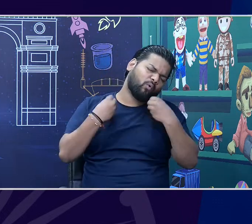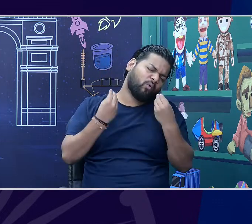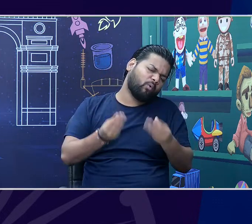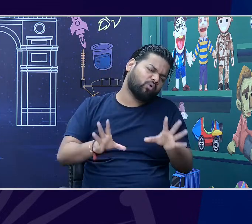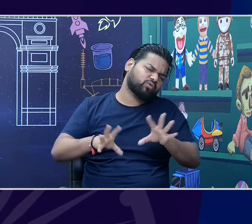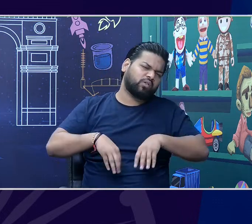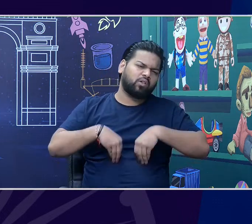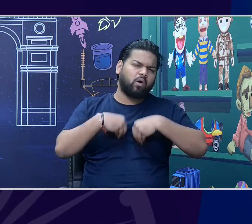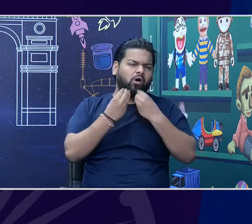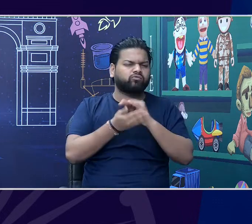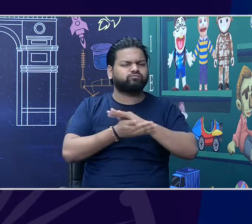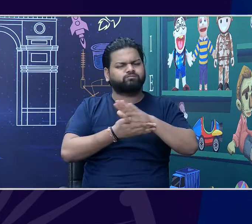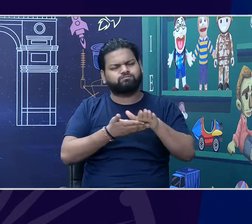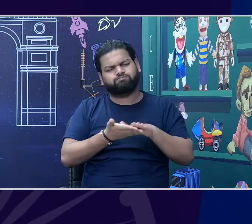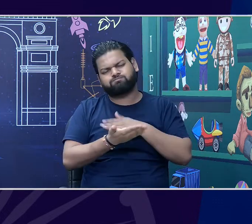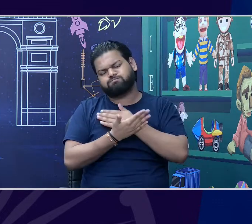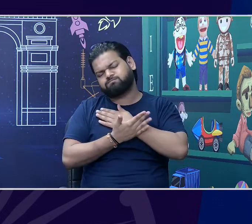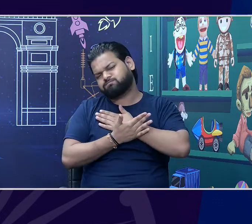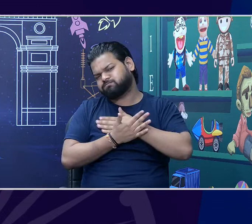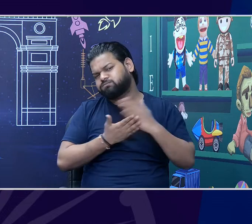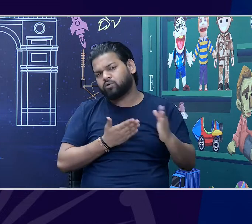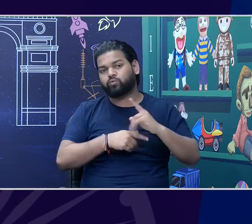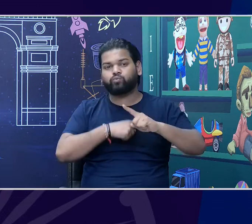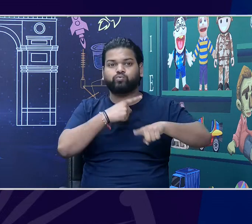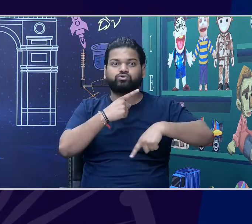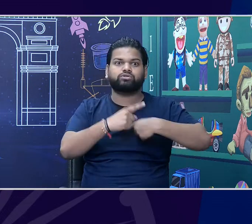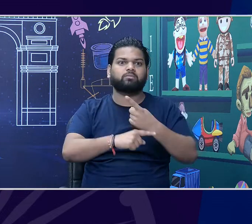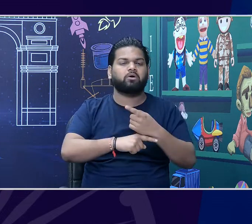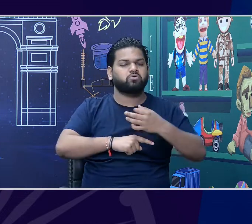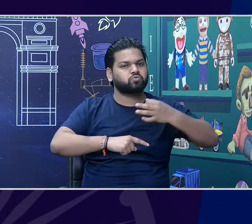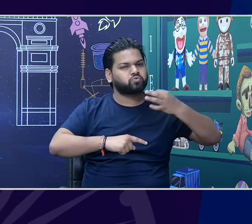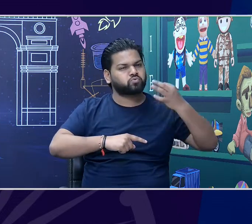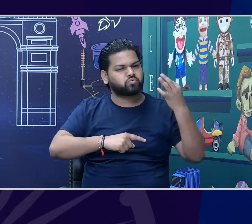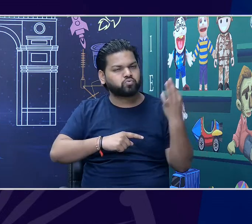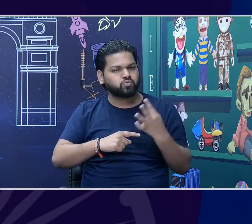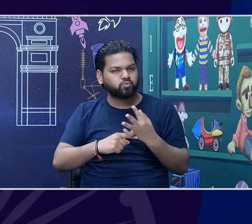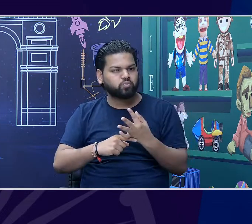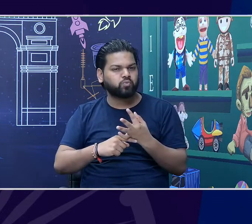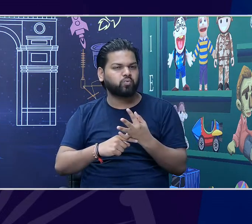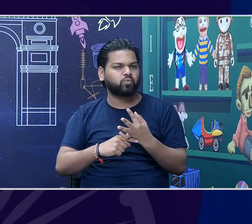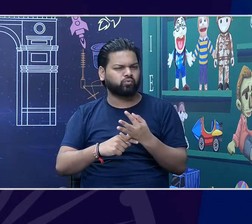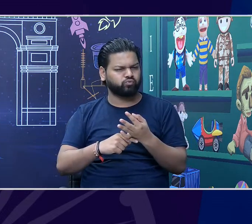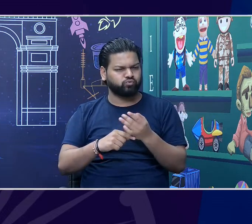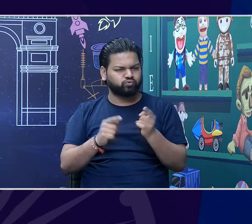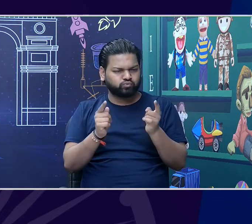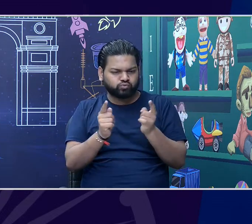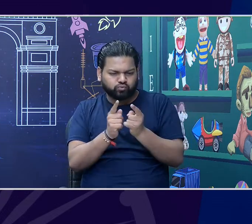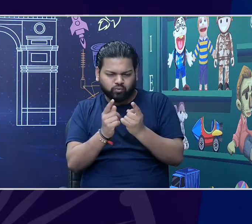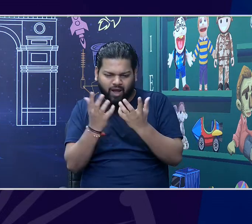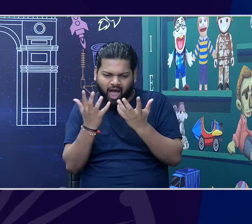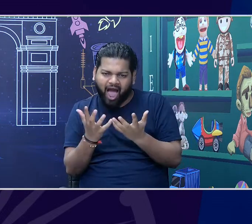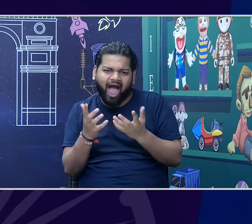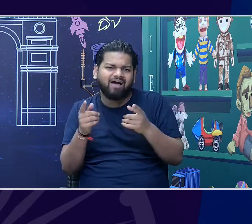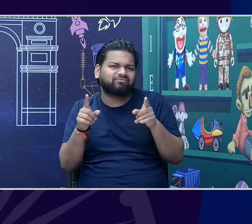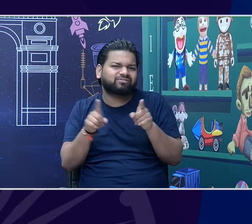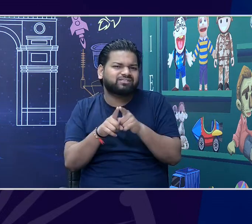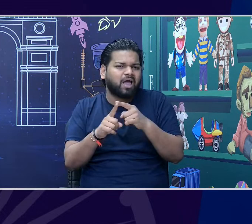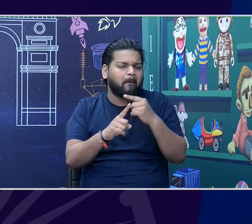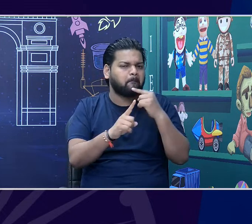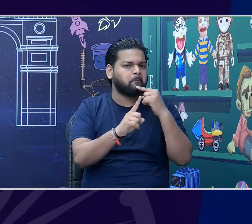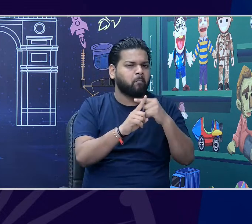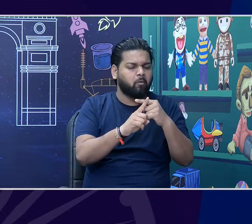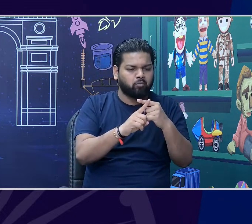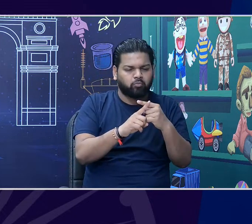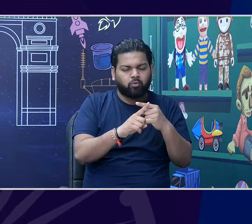lost everything now, everything is over, you can now start taking whatever you have like bonus and gaining